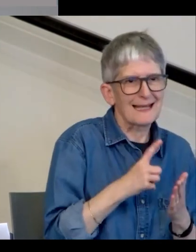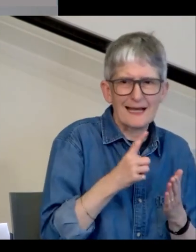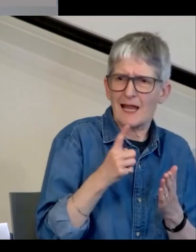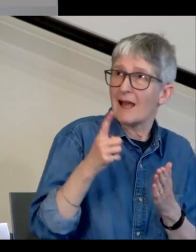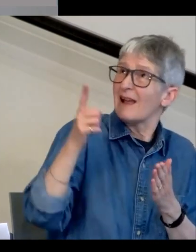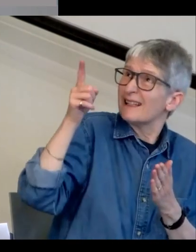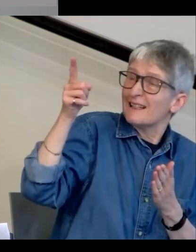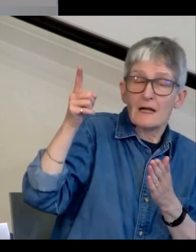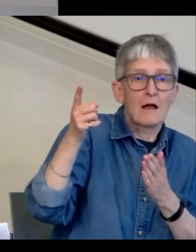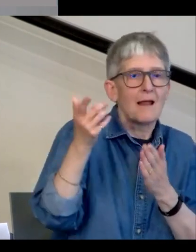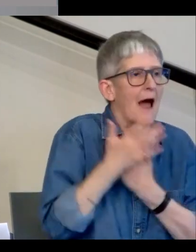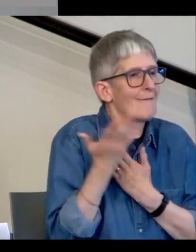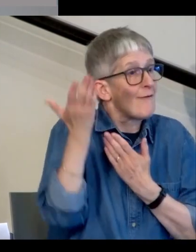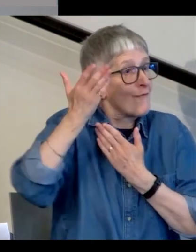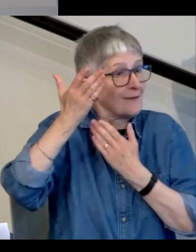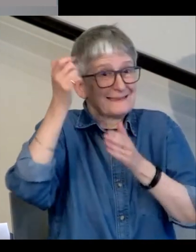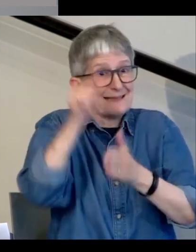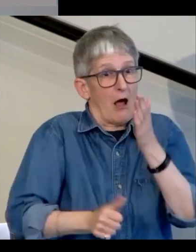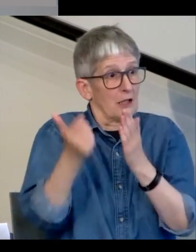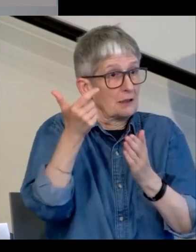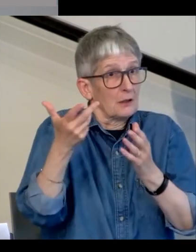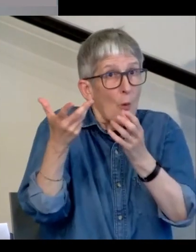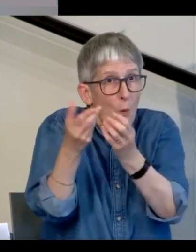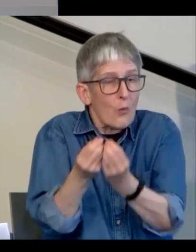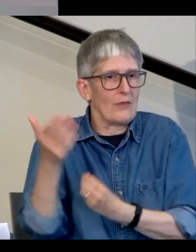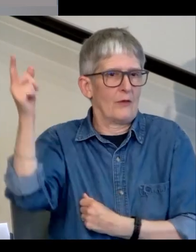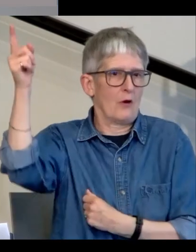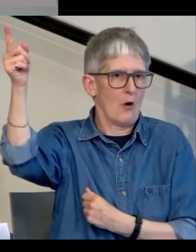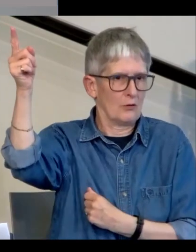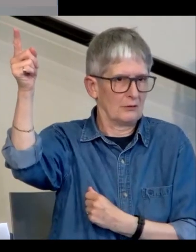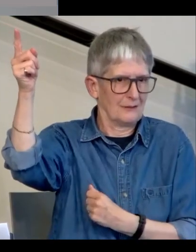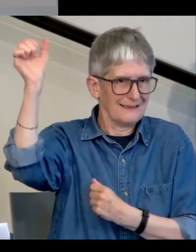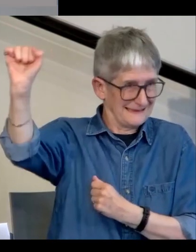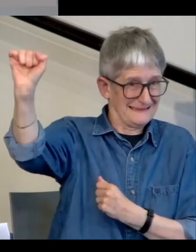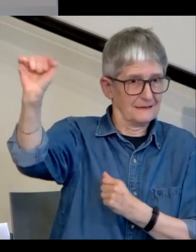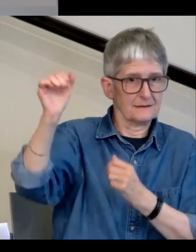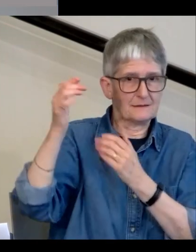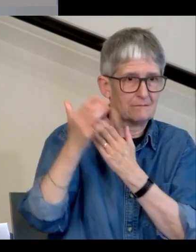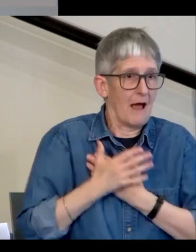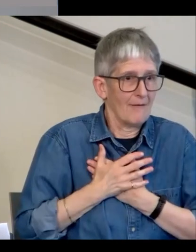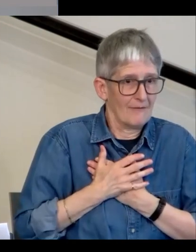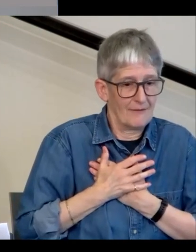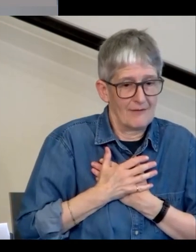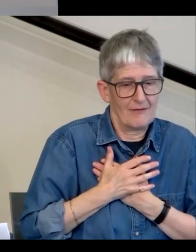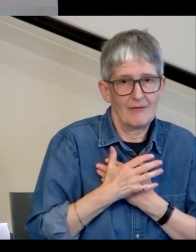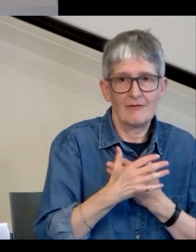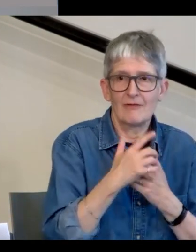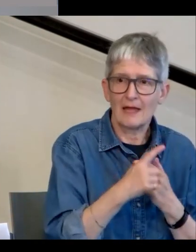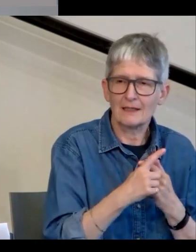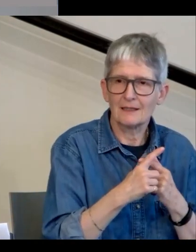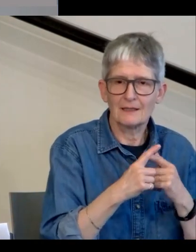is the origin of love. He is the ultimate source of love. And then verse 8 and 16, we have